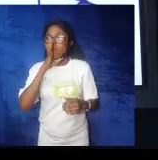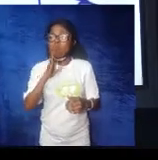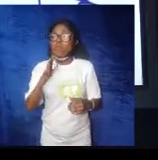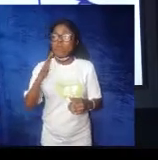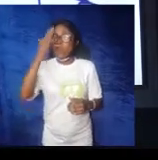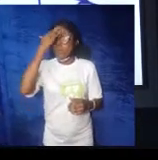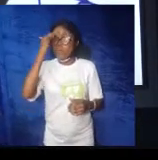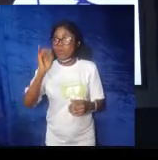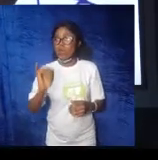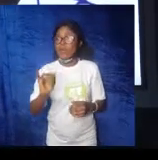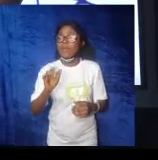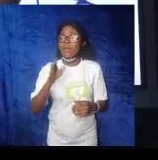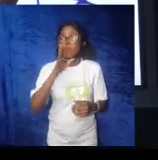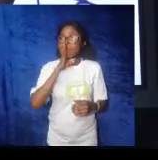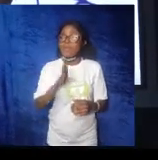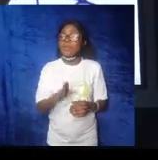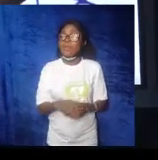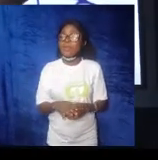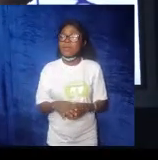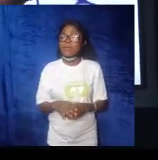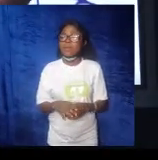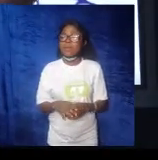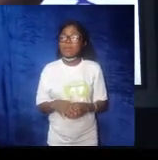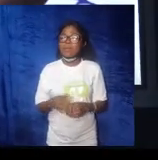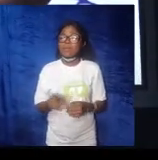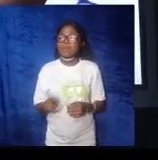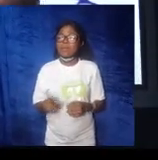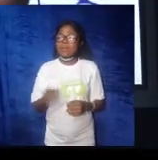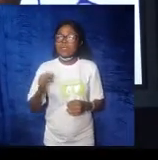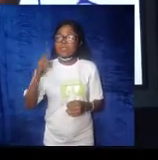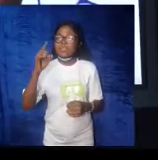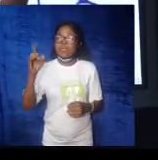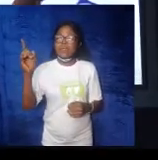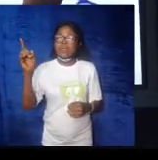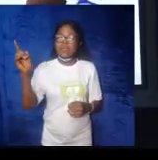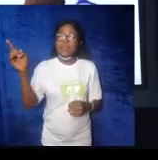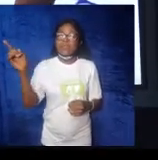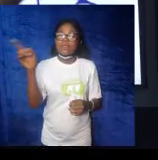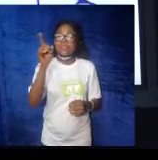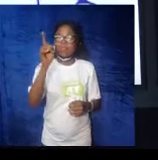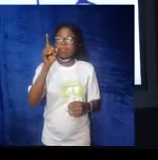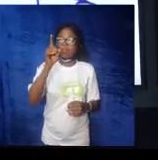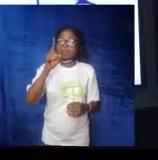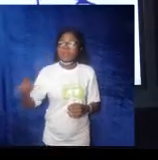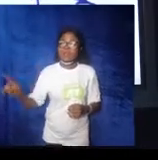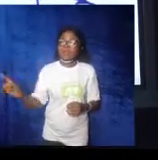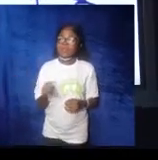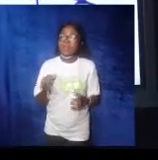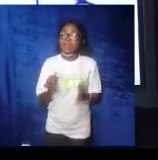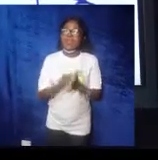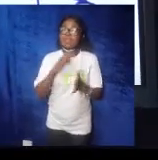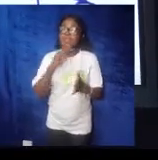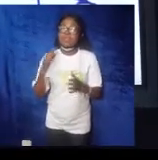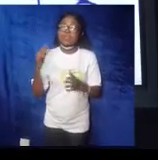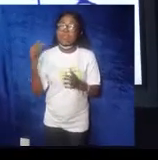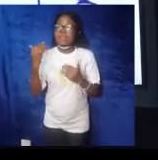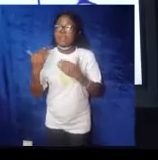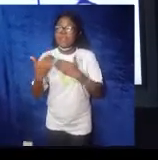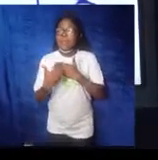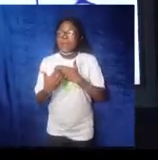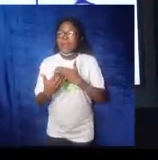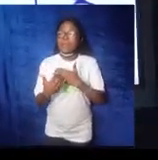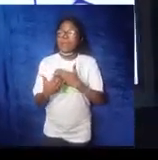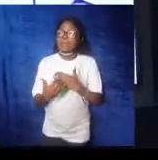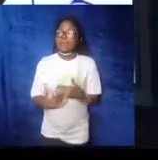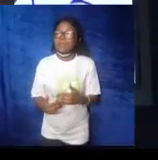shape? Open, close. The shape here is Z that is facing backwards.